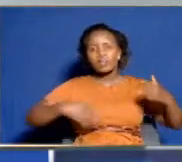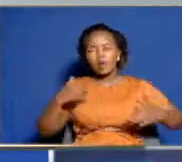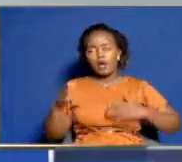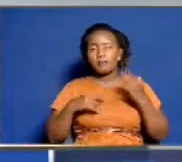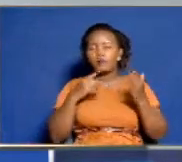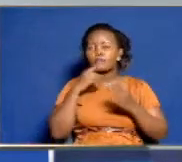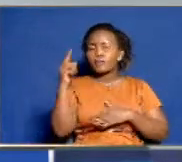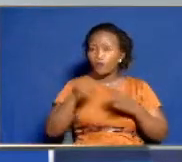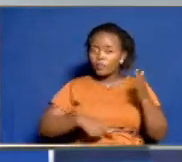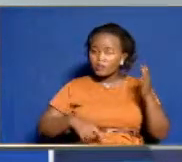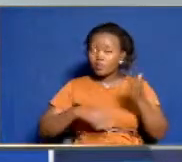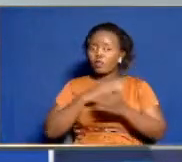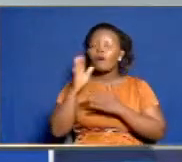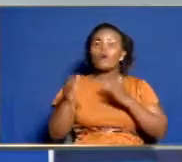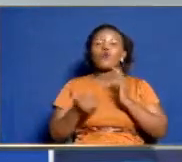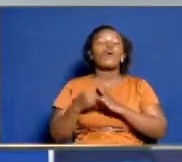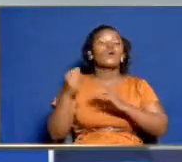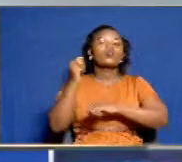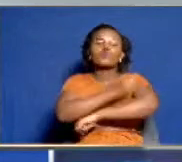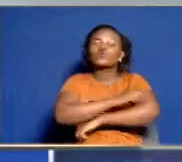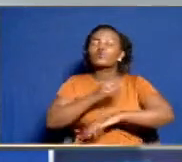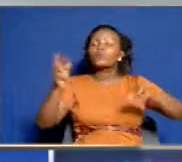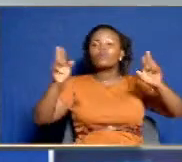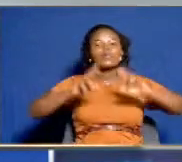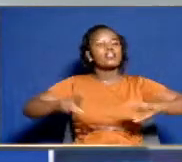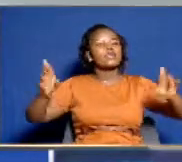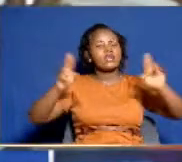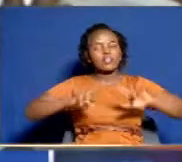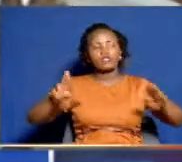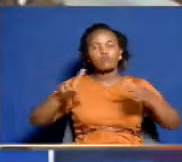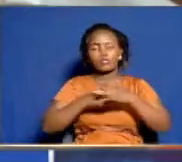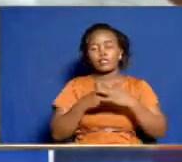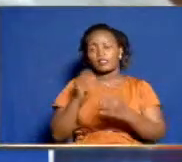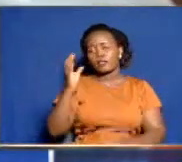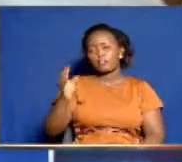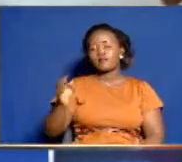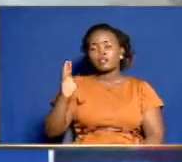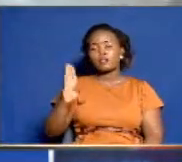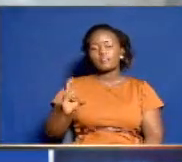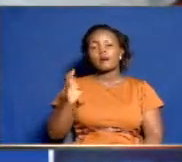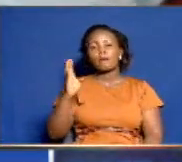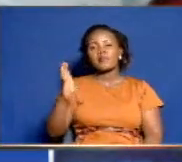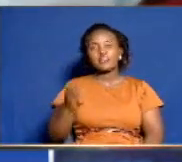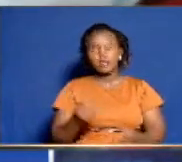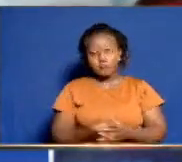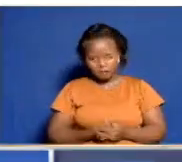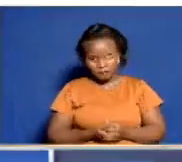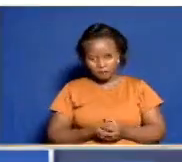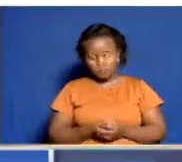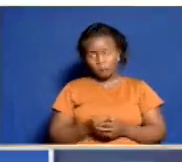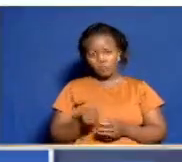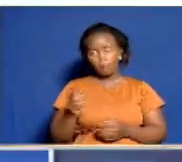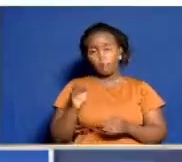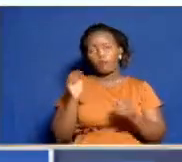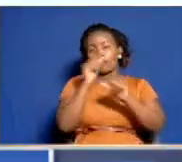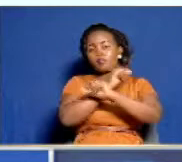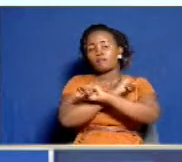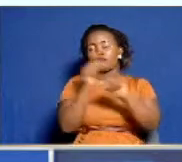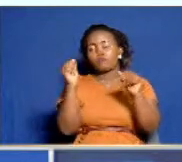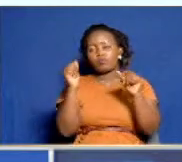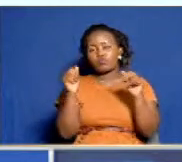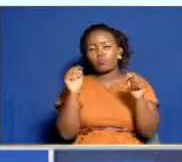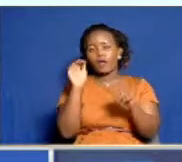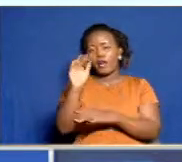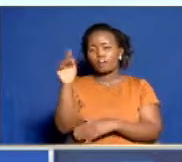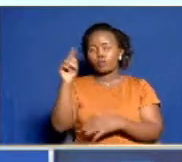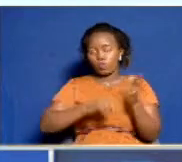Republic of Kenya are now ready to roll out grade 5. This is as Professor Magoha appeals for technical assistance from Germany